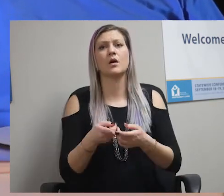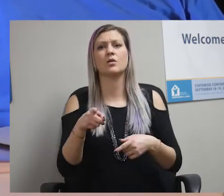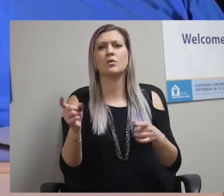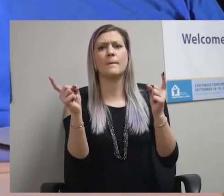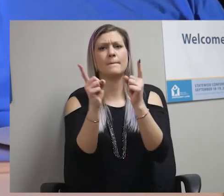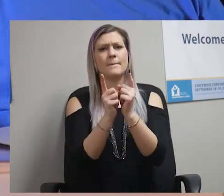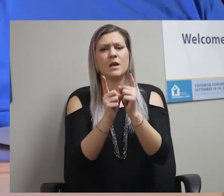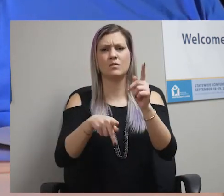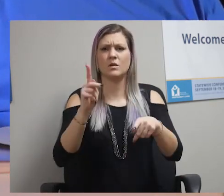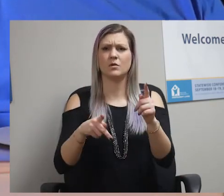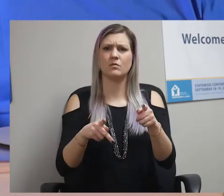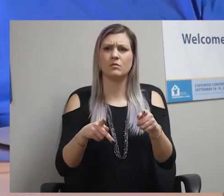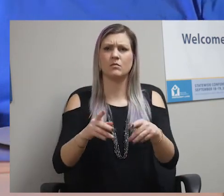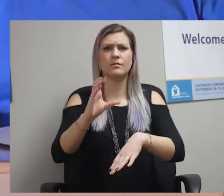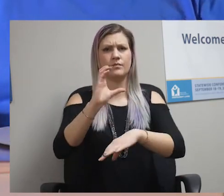Probably through the church.